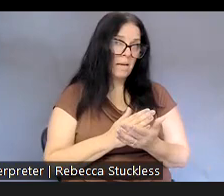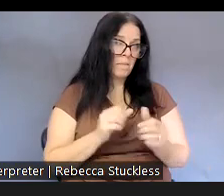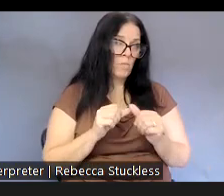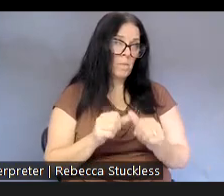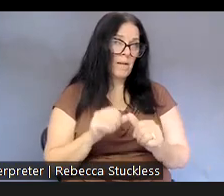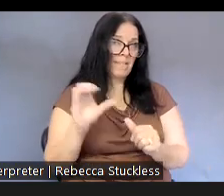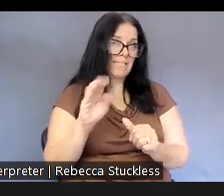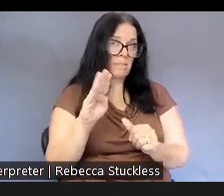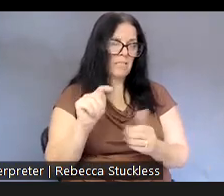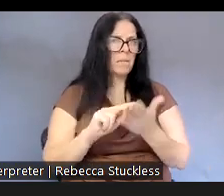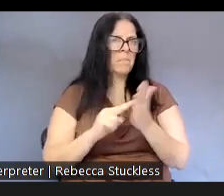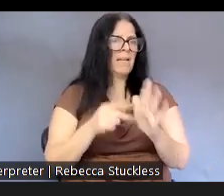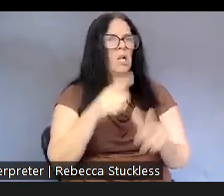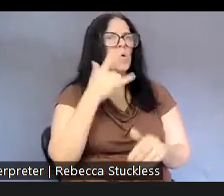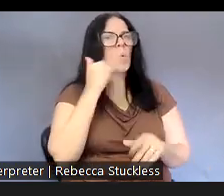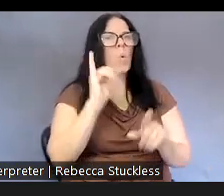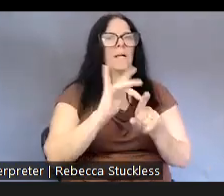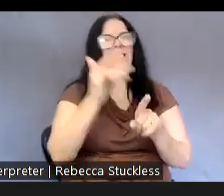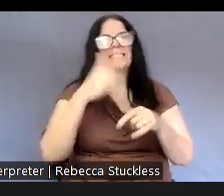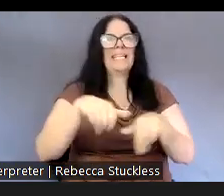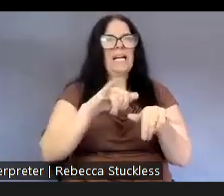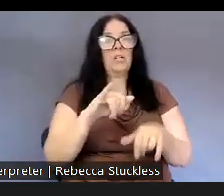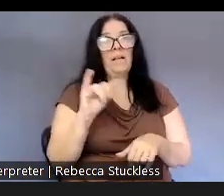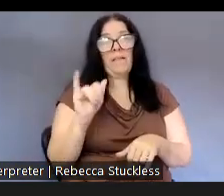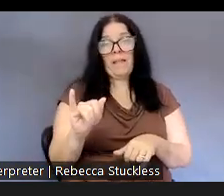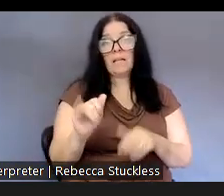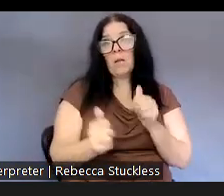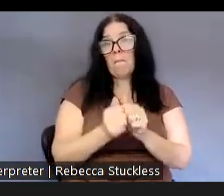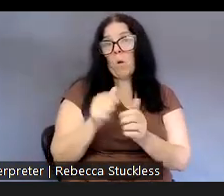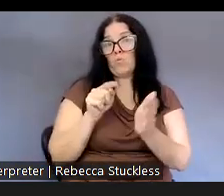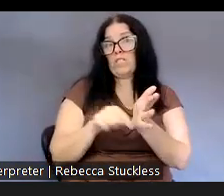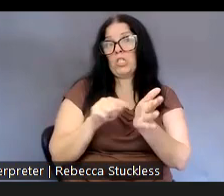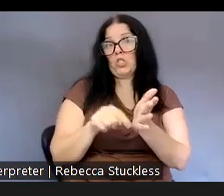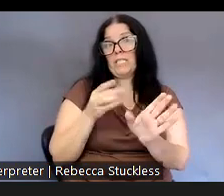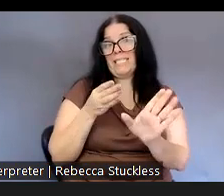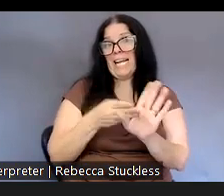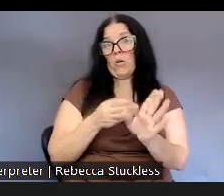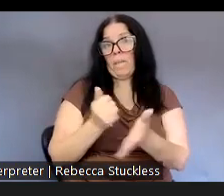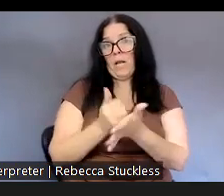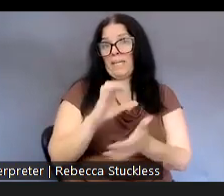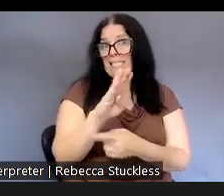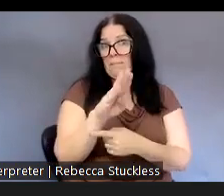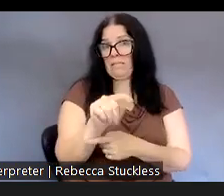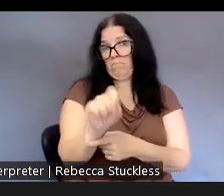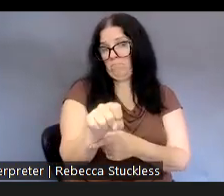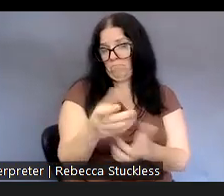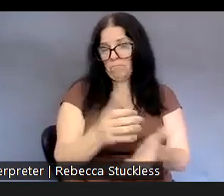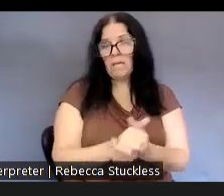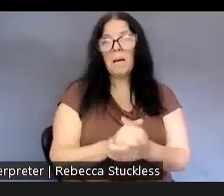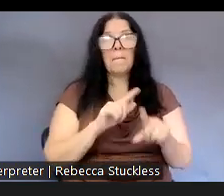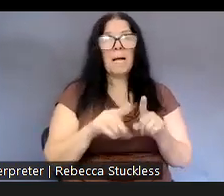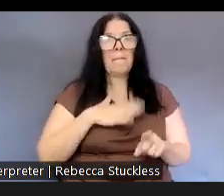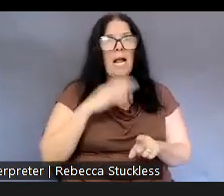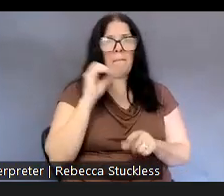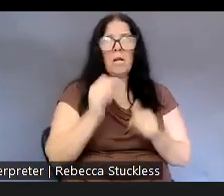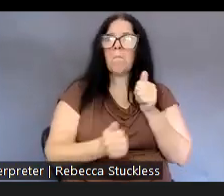of therapy. It is the most researched form of psychotherapy. But in my opinion, that doesn't mean